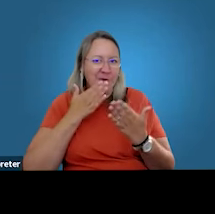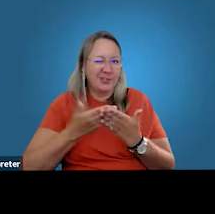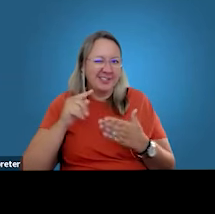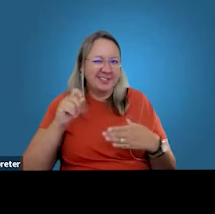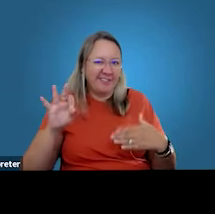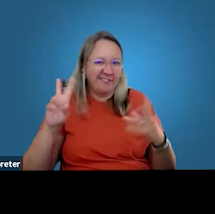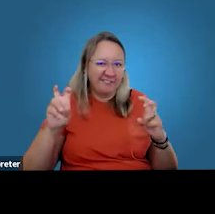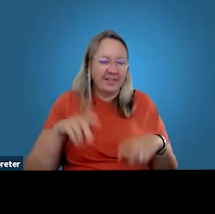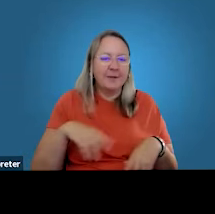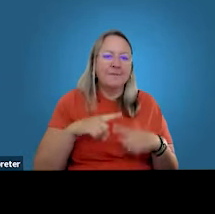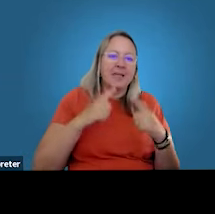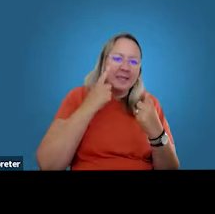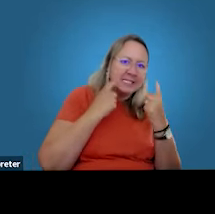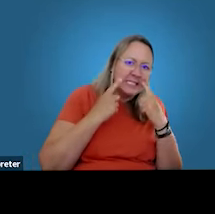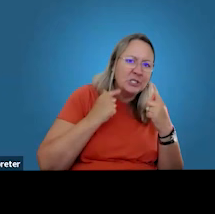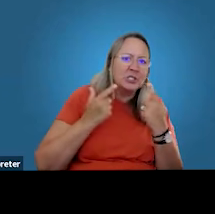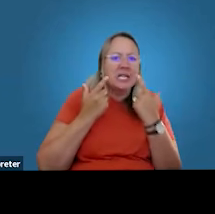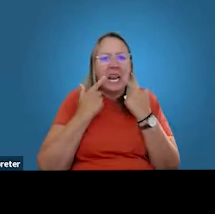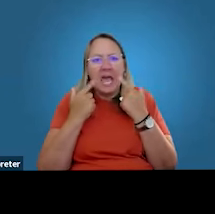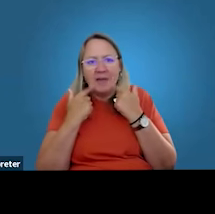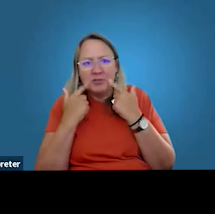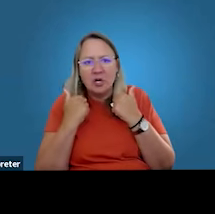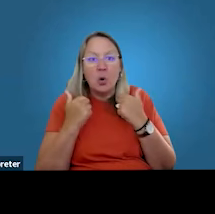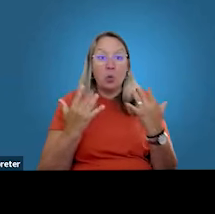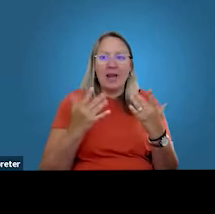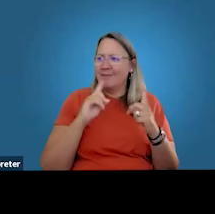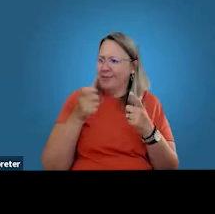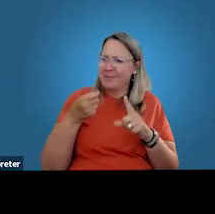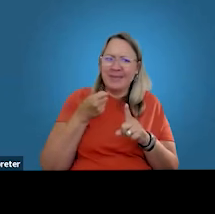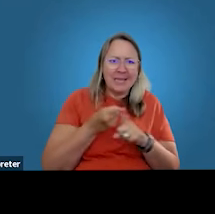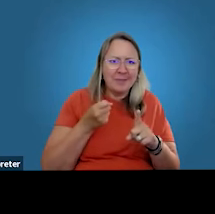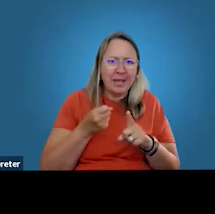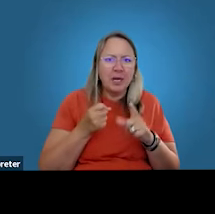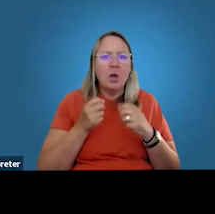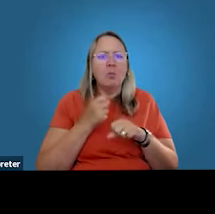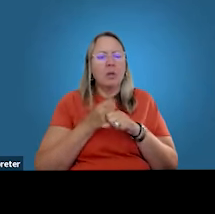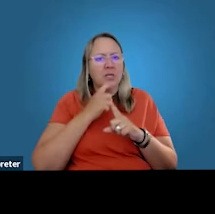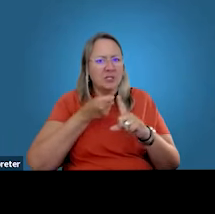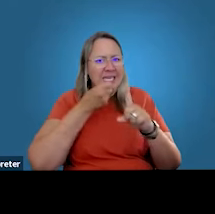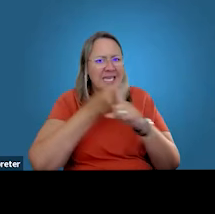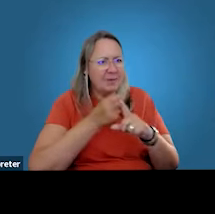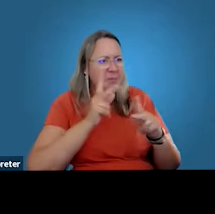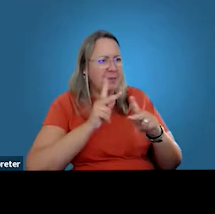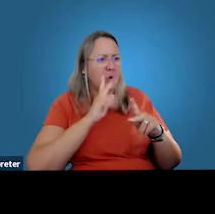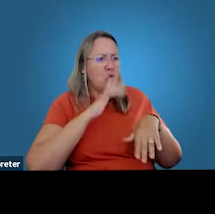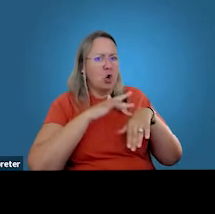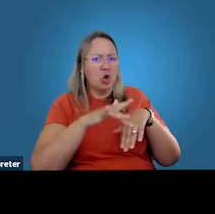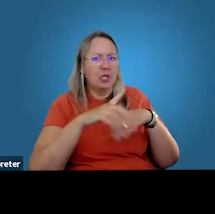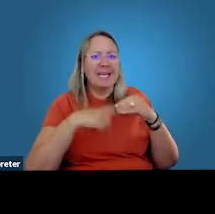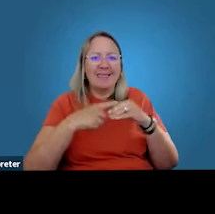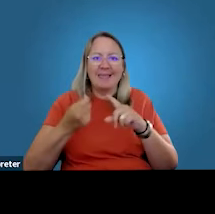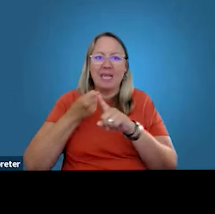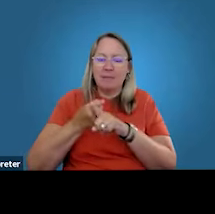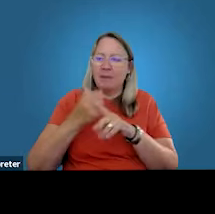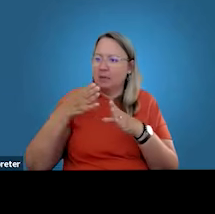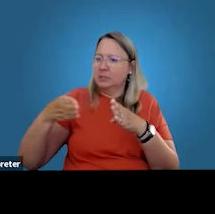applause, laughter. We're waiting for the big impact. And actually what we want to do is to hit people with that early and then to be impactful as we